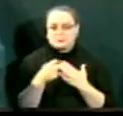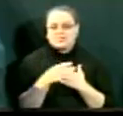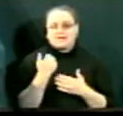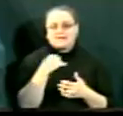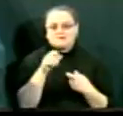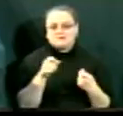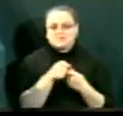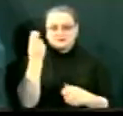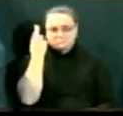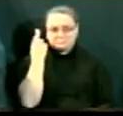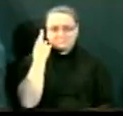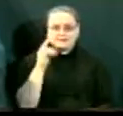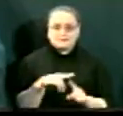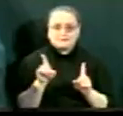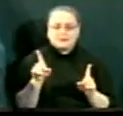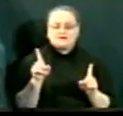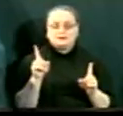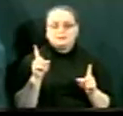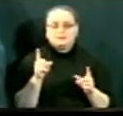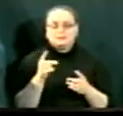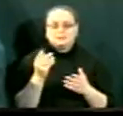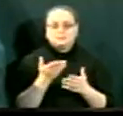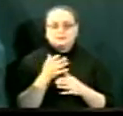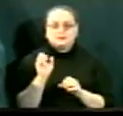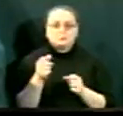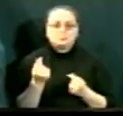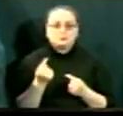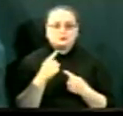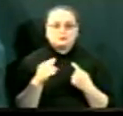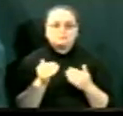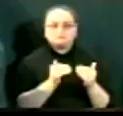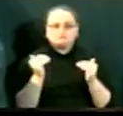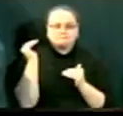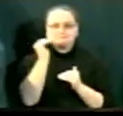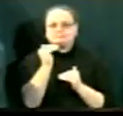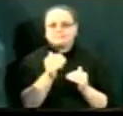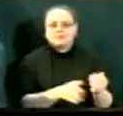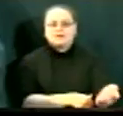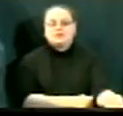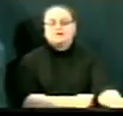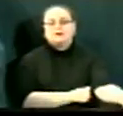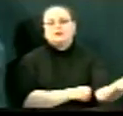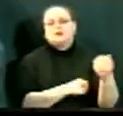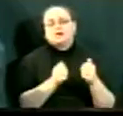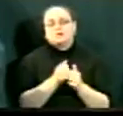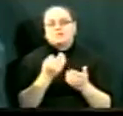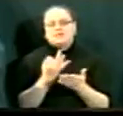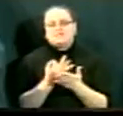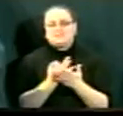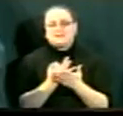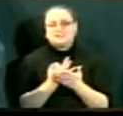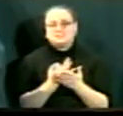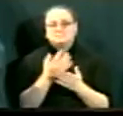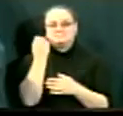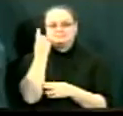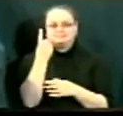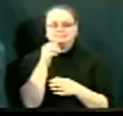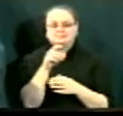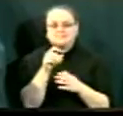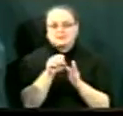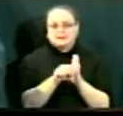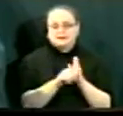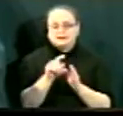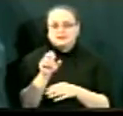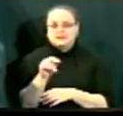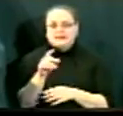purpose. But there's something that you could do above and beyond. And with the financial literacy of the state of Tennessee and the nation